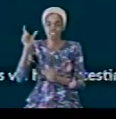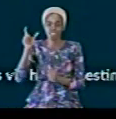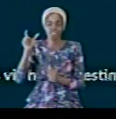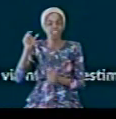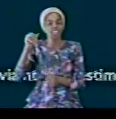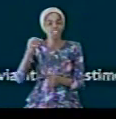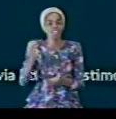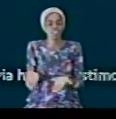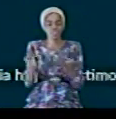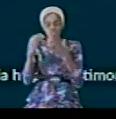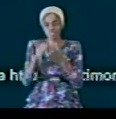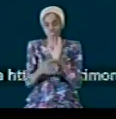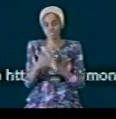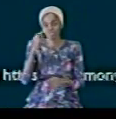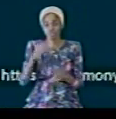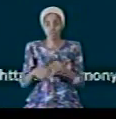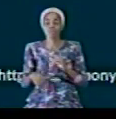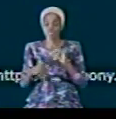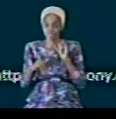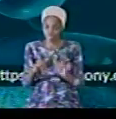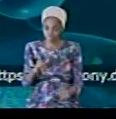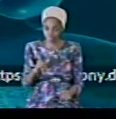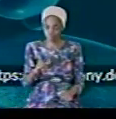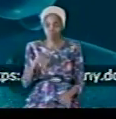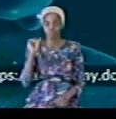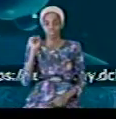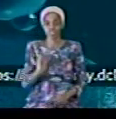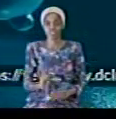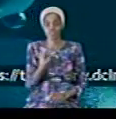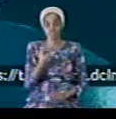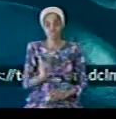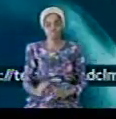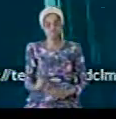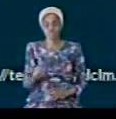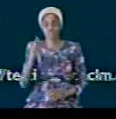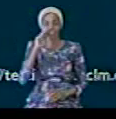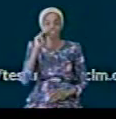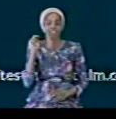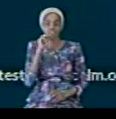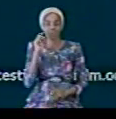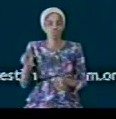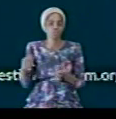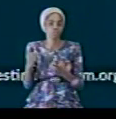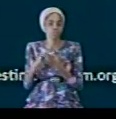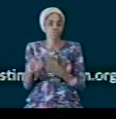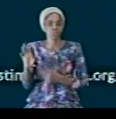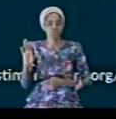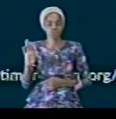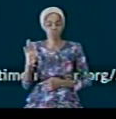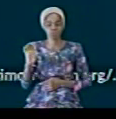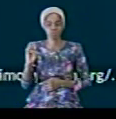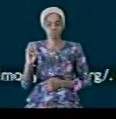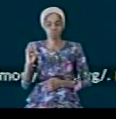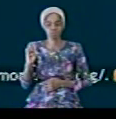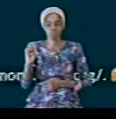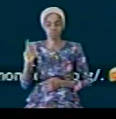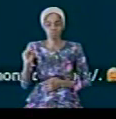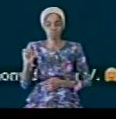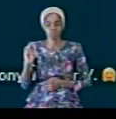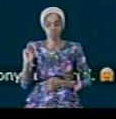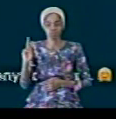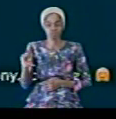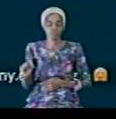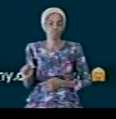Staying in the south-south part of Nigeria, we go to Benin City for another testimony. Benin City,